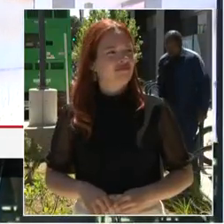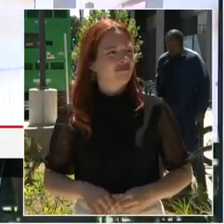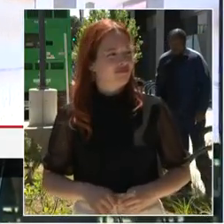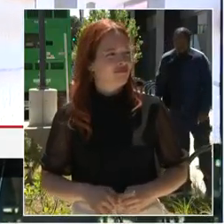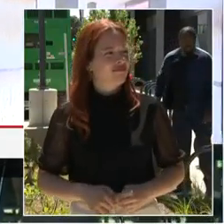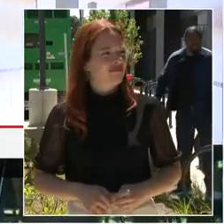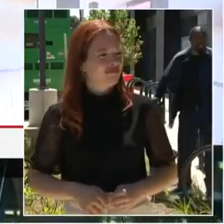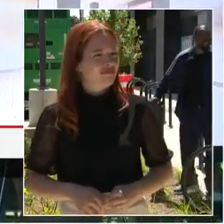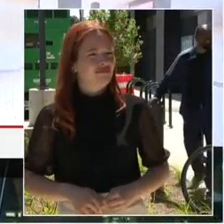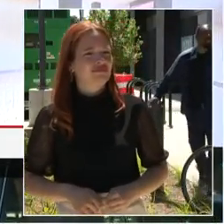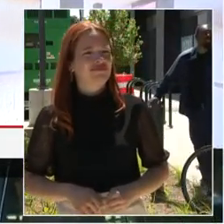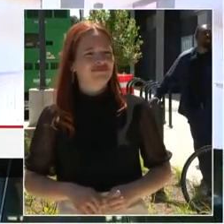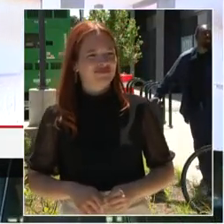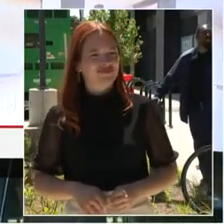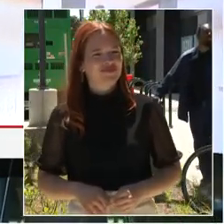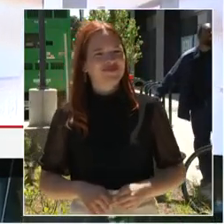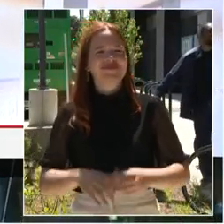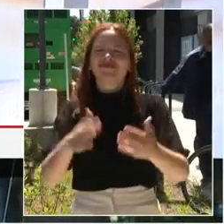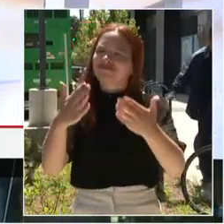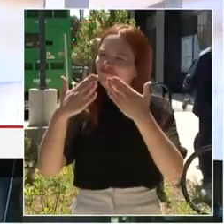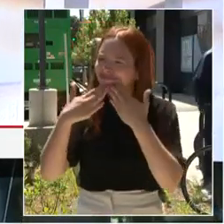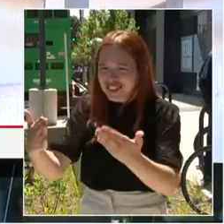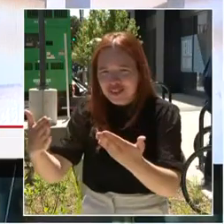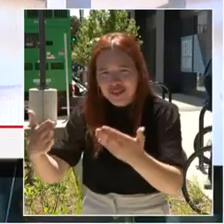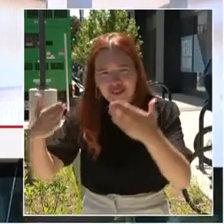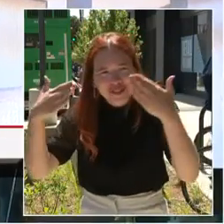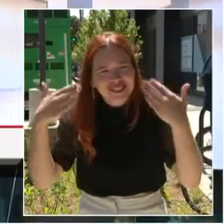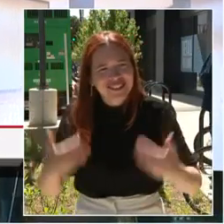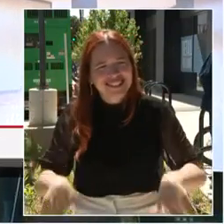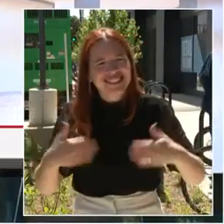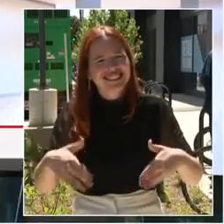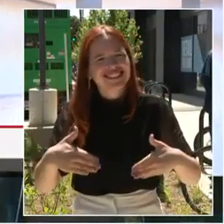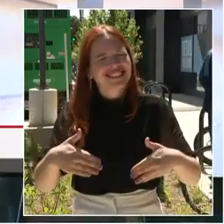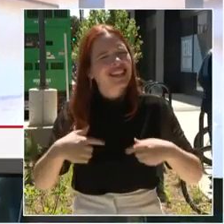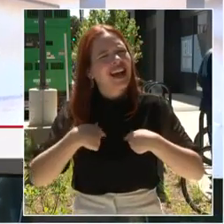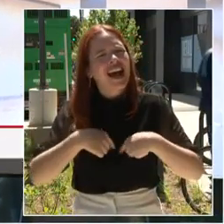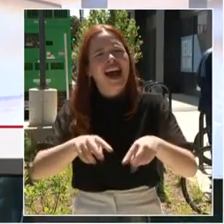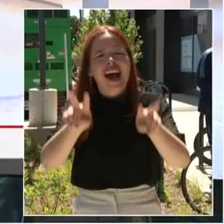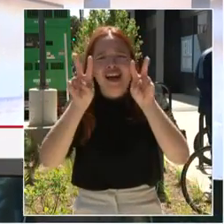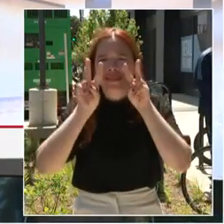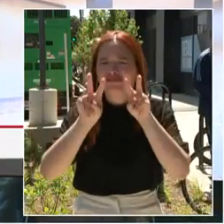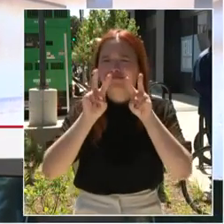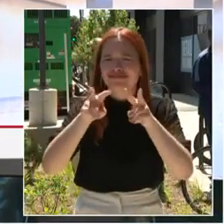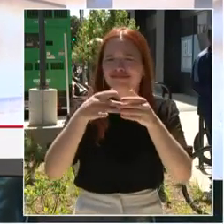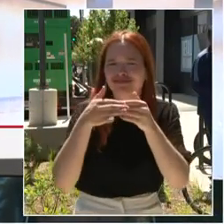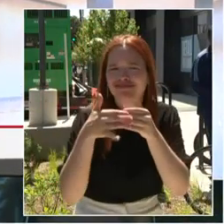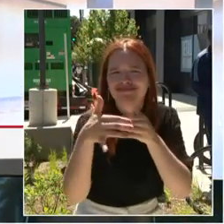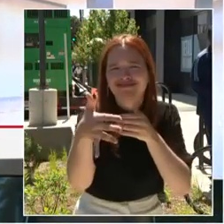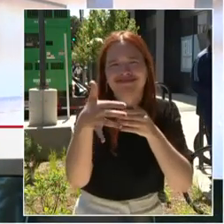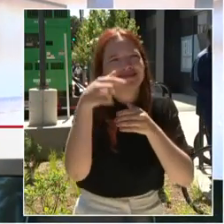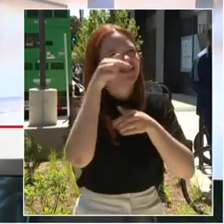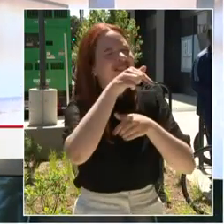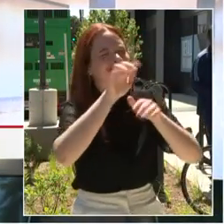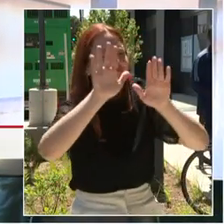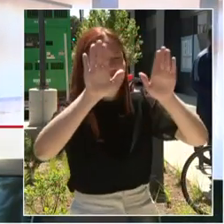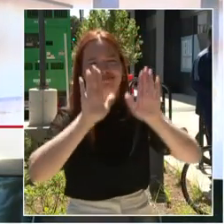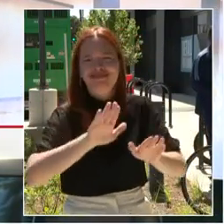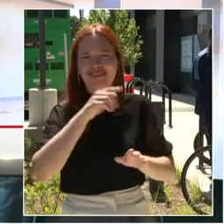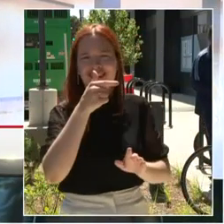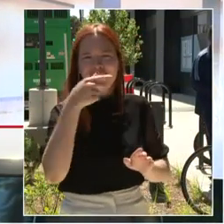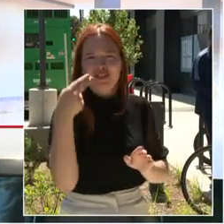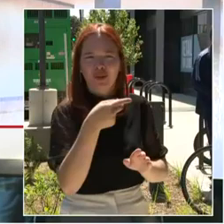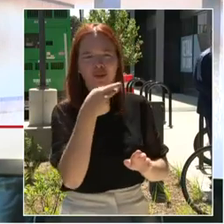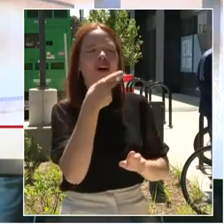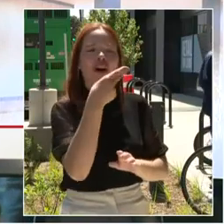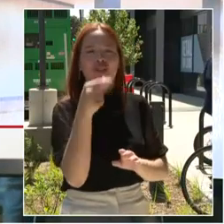Well, thank you, and we look forward to seeing this Class A property for our Class A employees. And